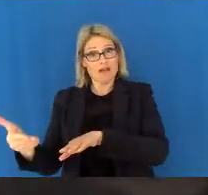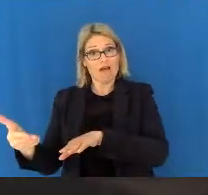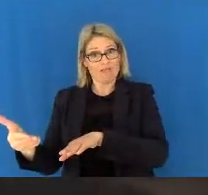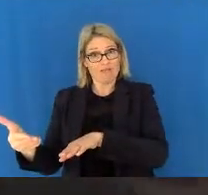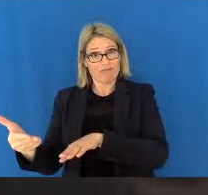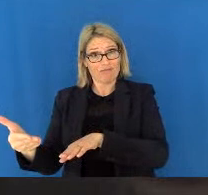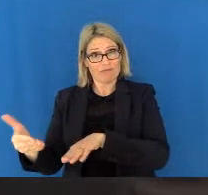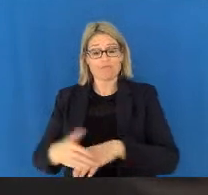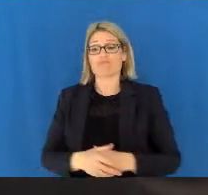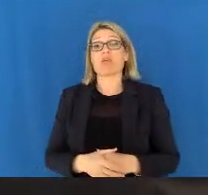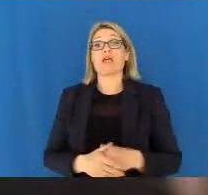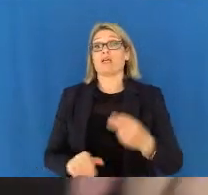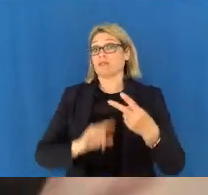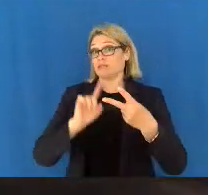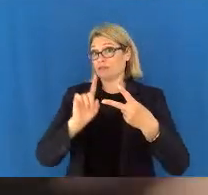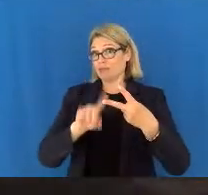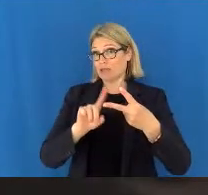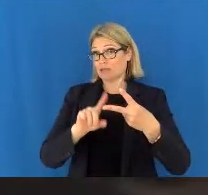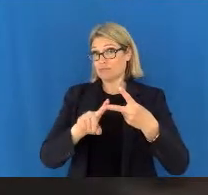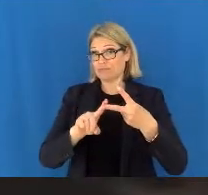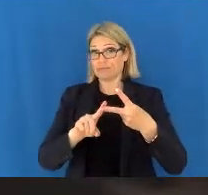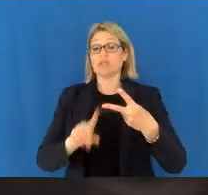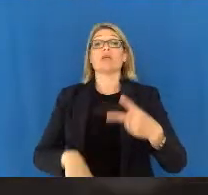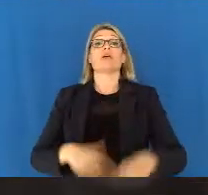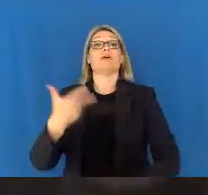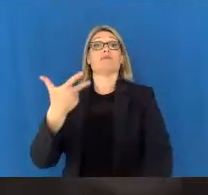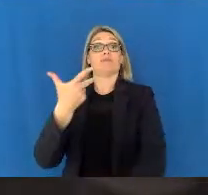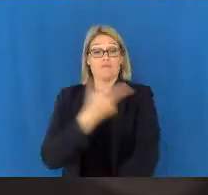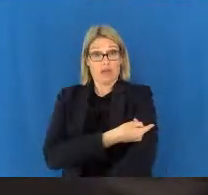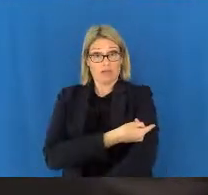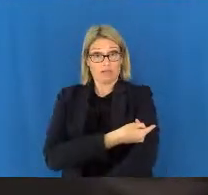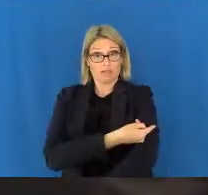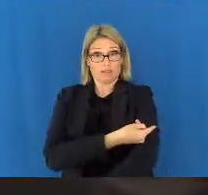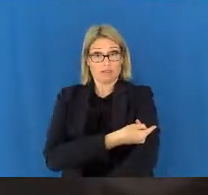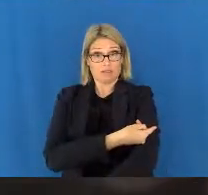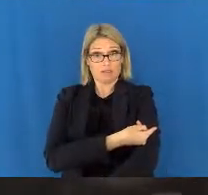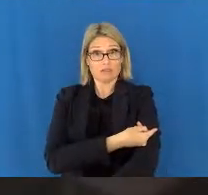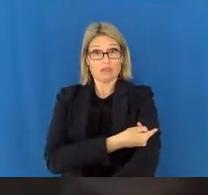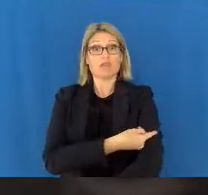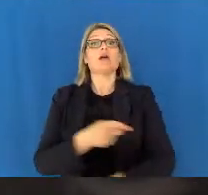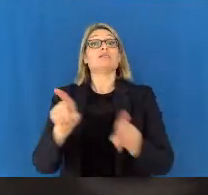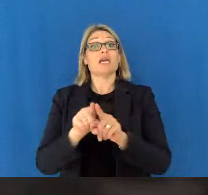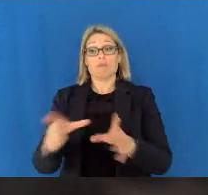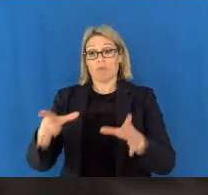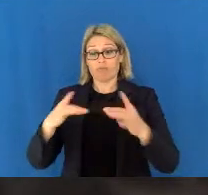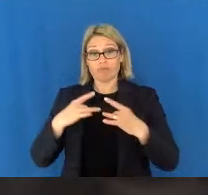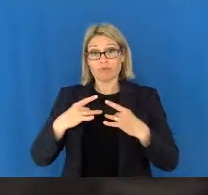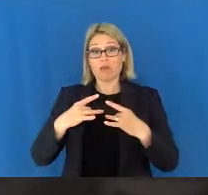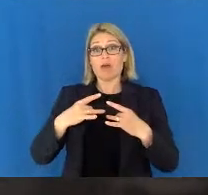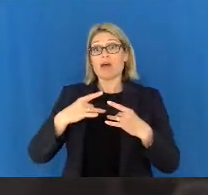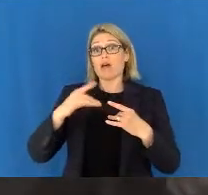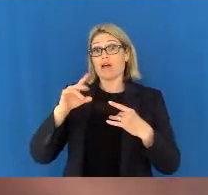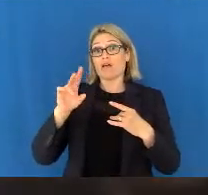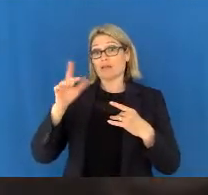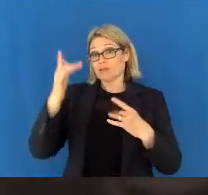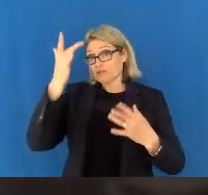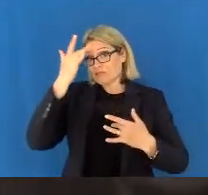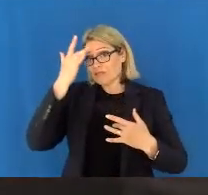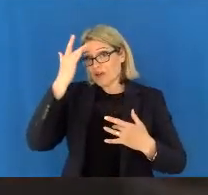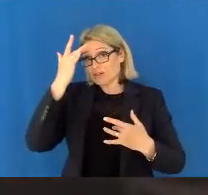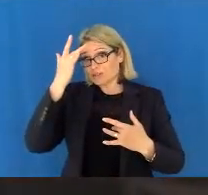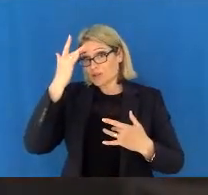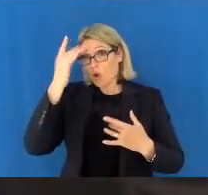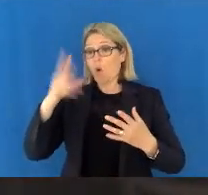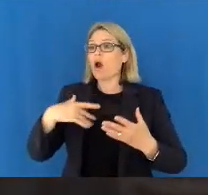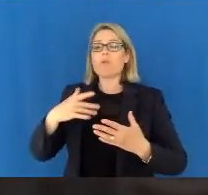hear is that, good, being vaccinated, well, we're being given the virus or we're given the disease, and so we'll give it to